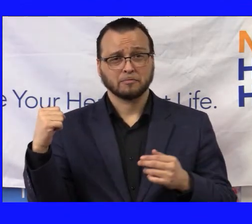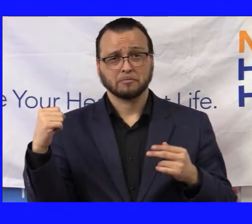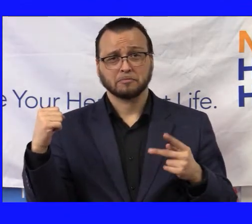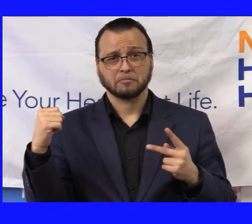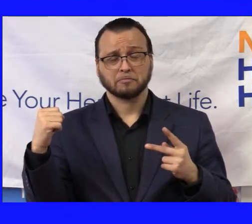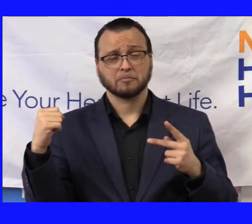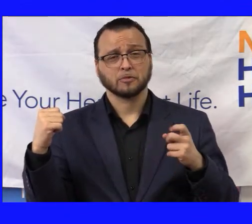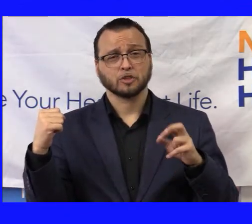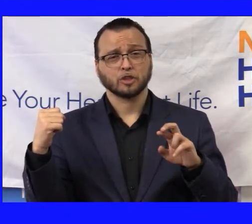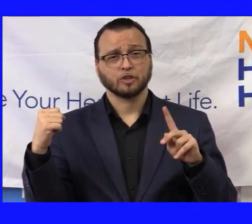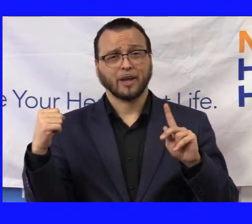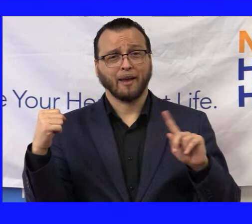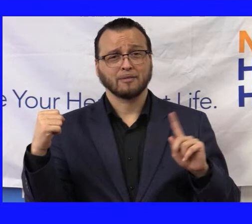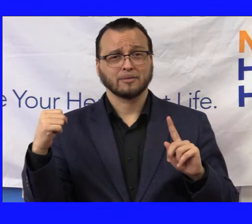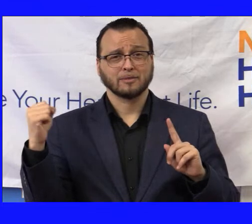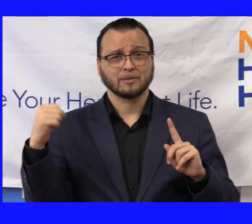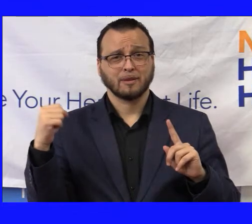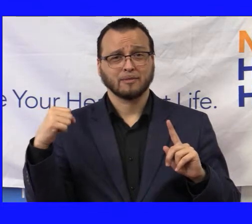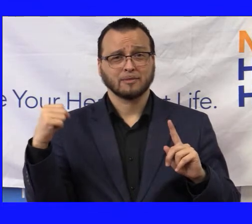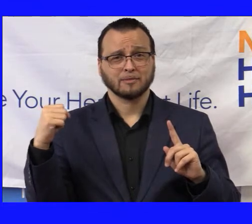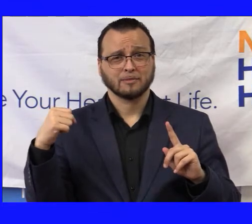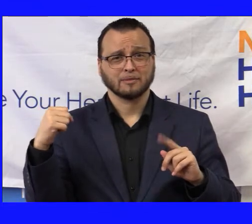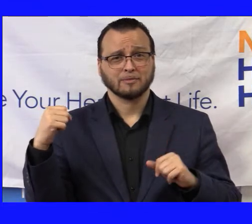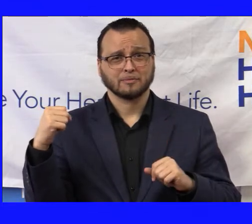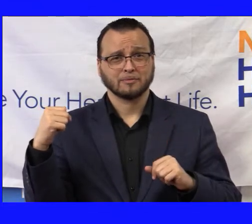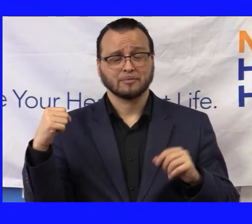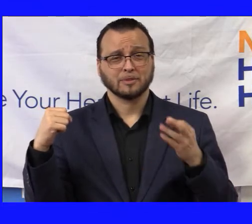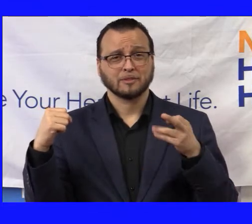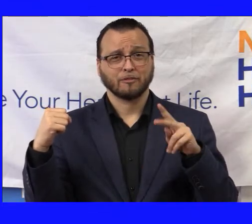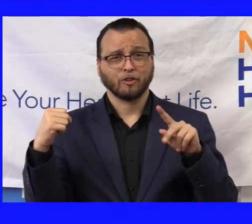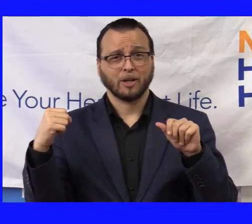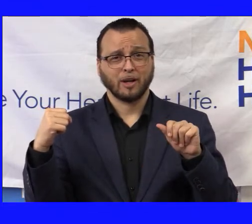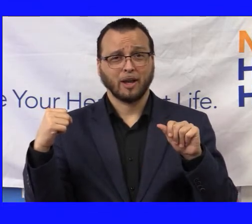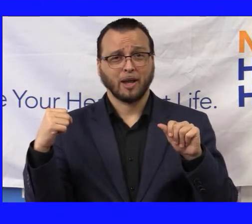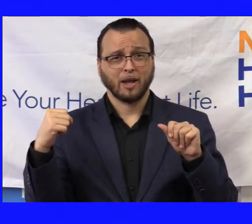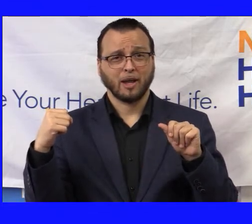Dr. Katz. Yes. Frida.